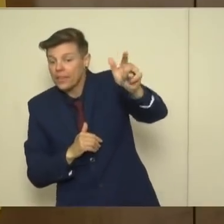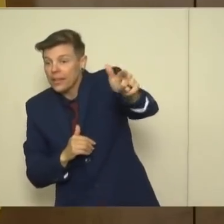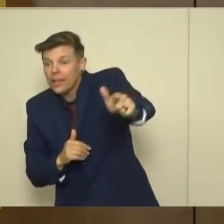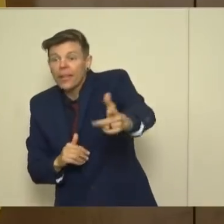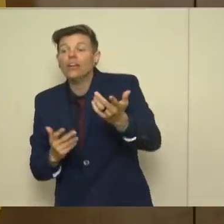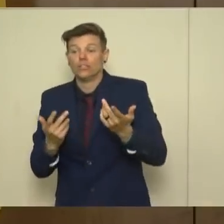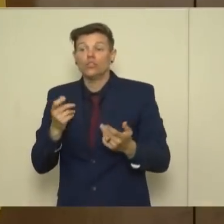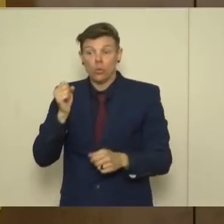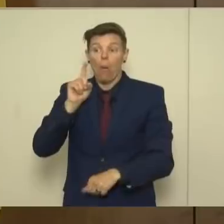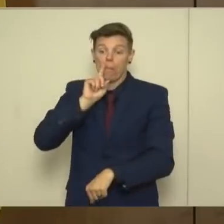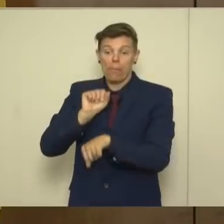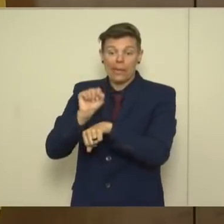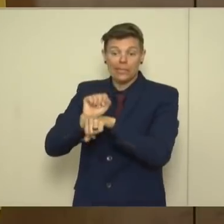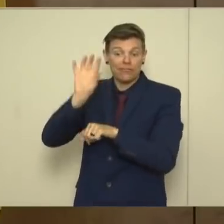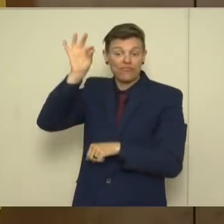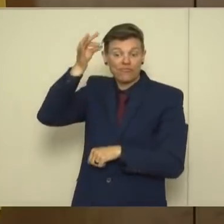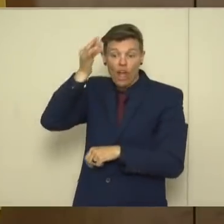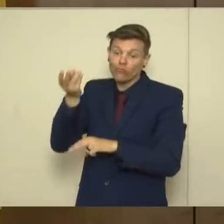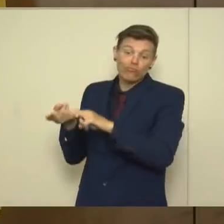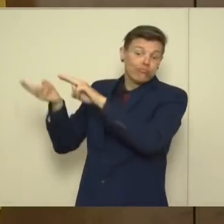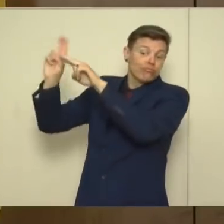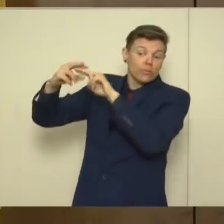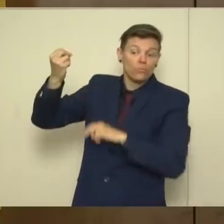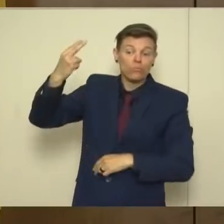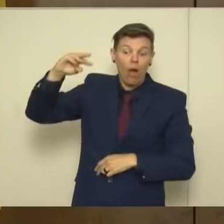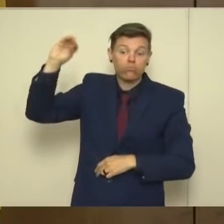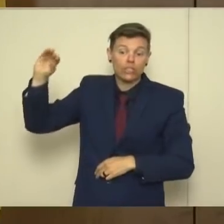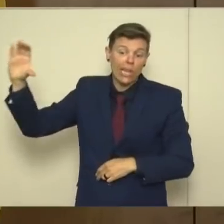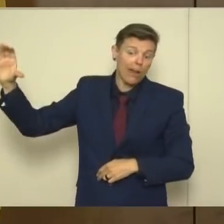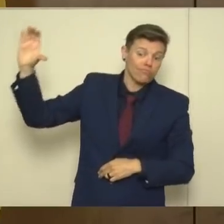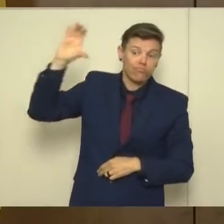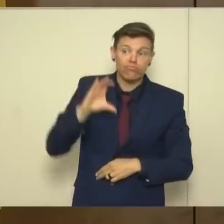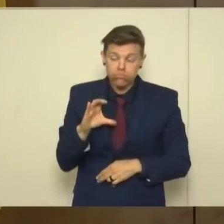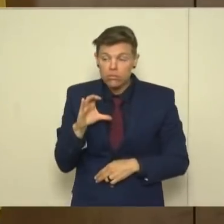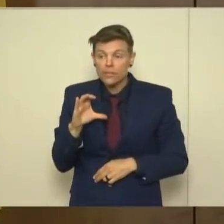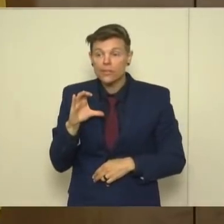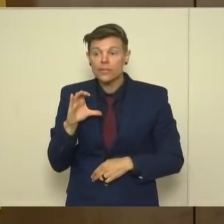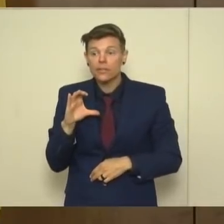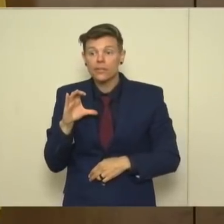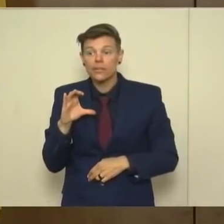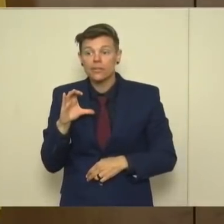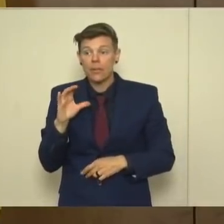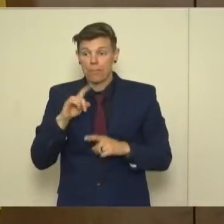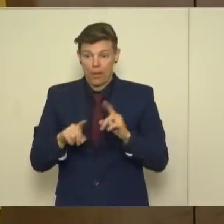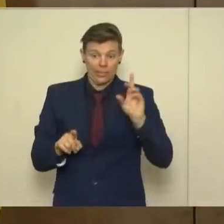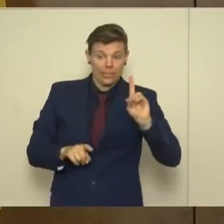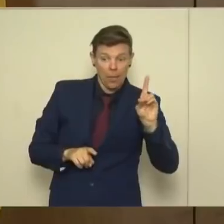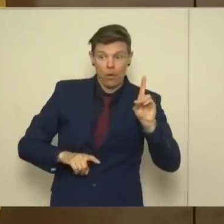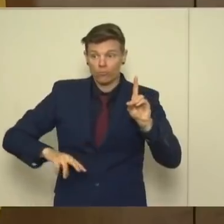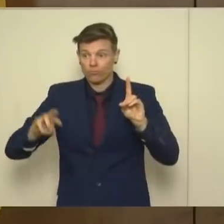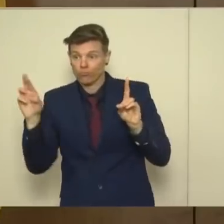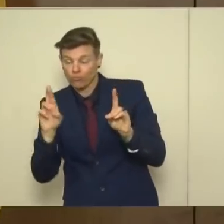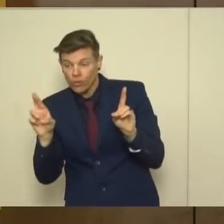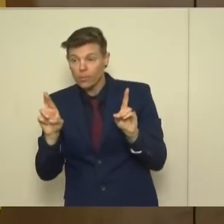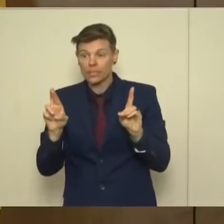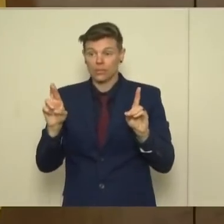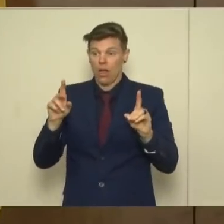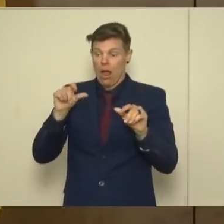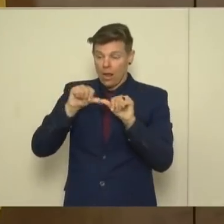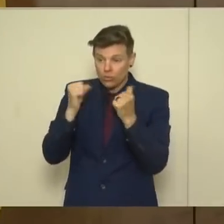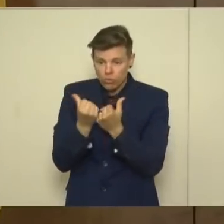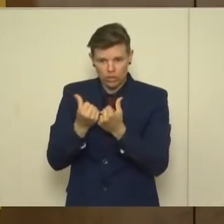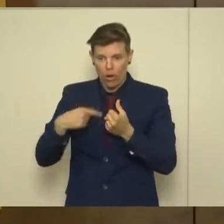feel confident because you've got a bipartisan Governors Association working on these issues. Every mayor every county